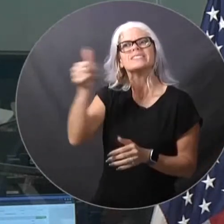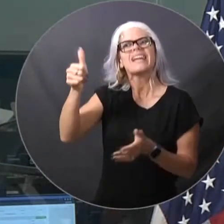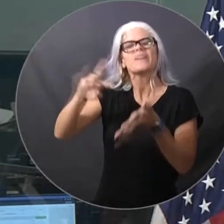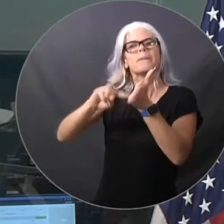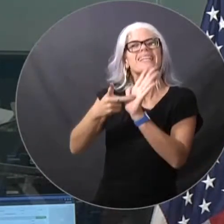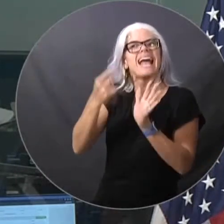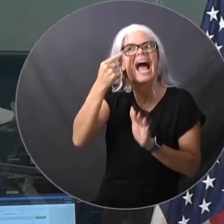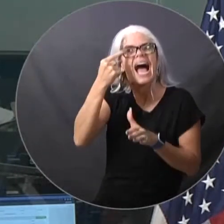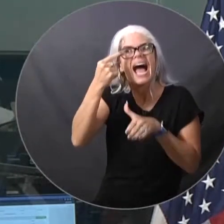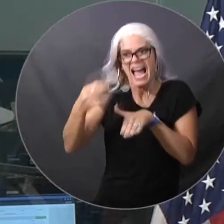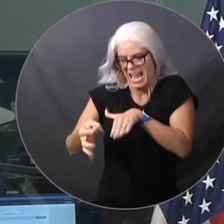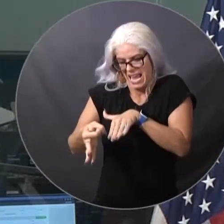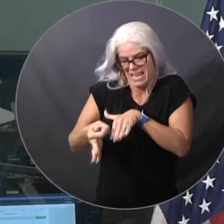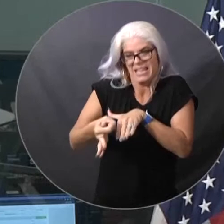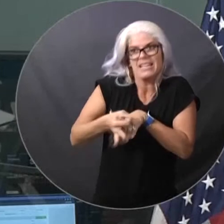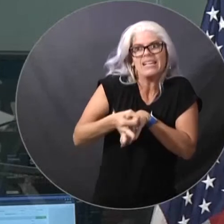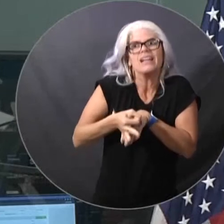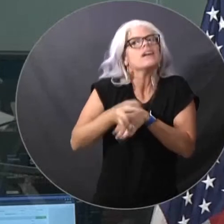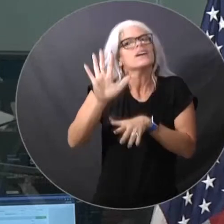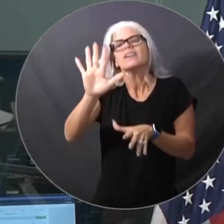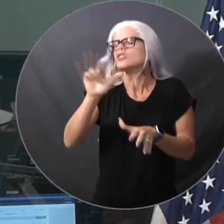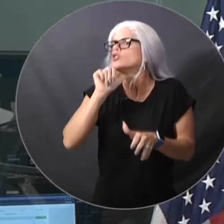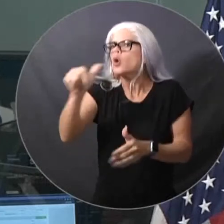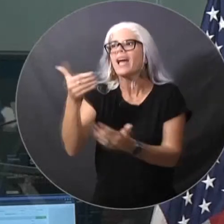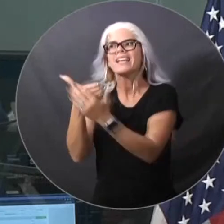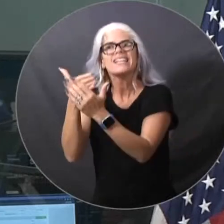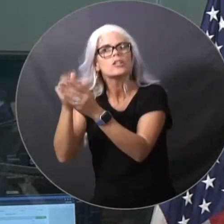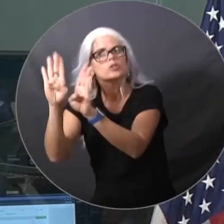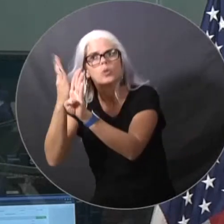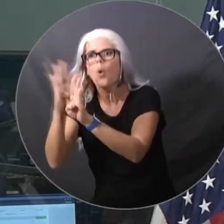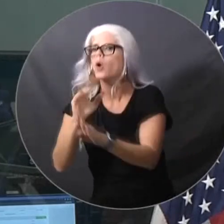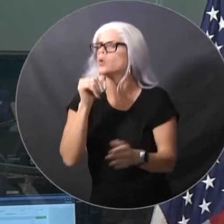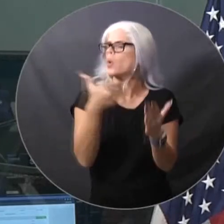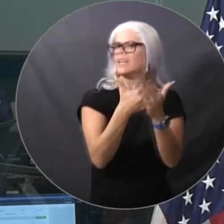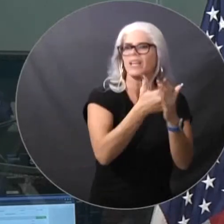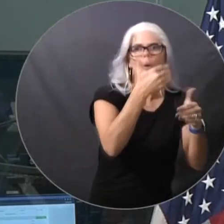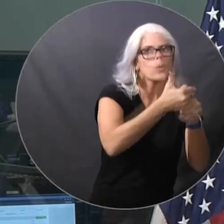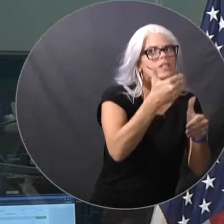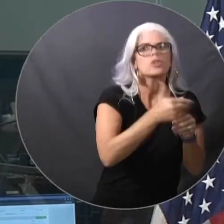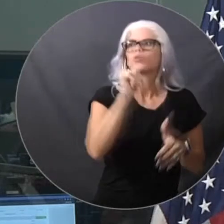not walk or drive through flooded areas. Floodwaters can stall